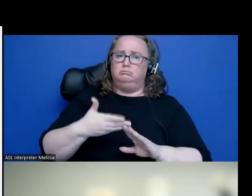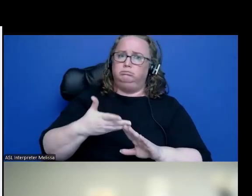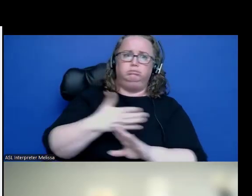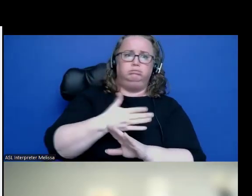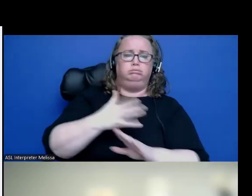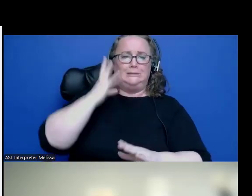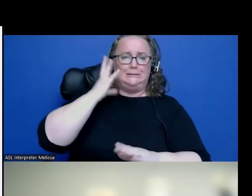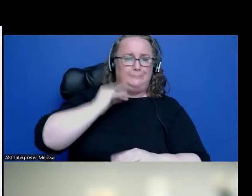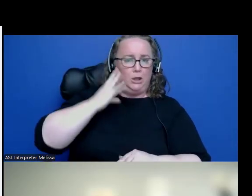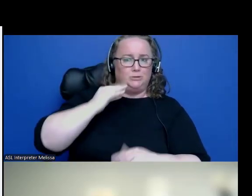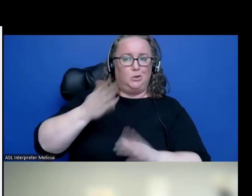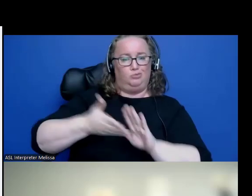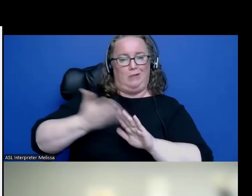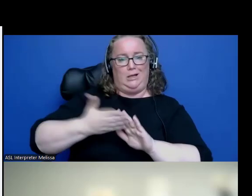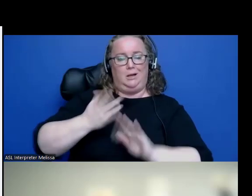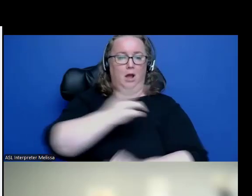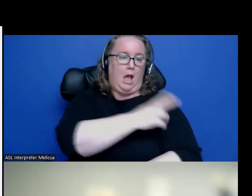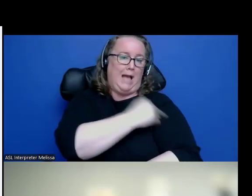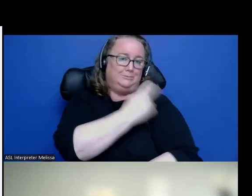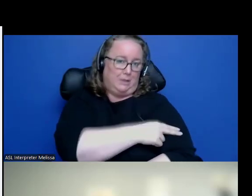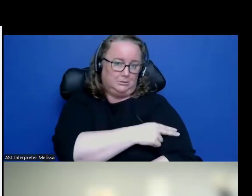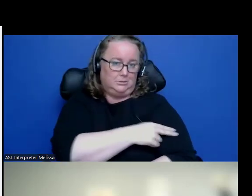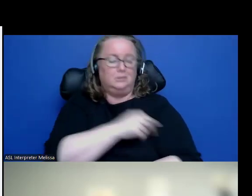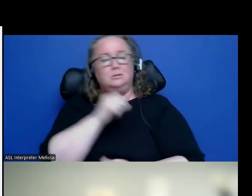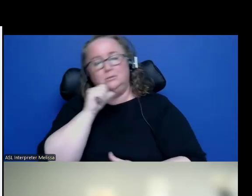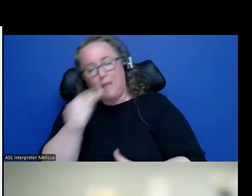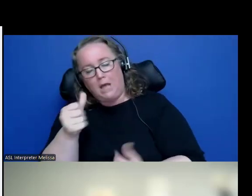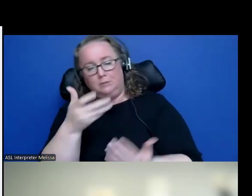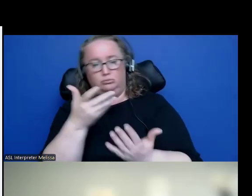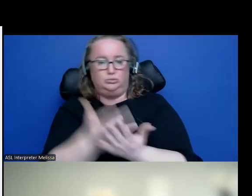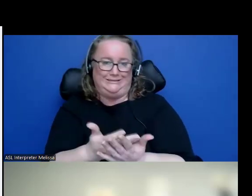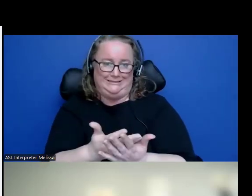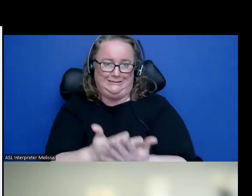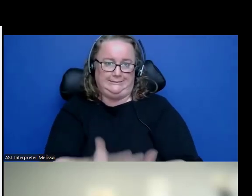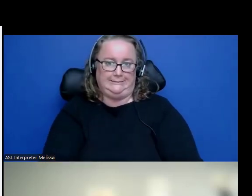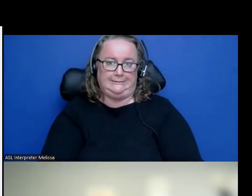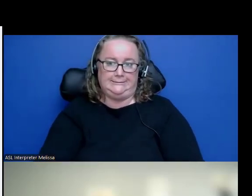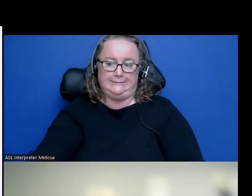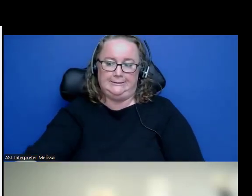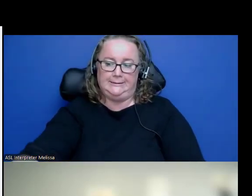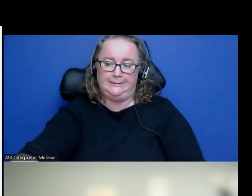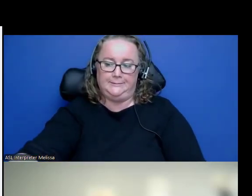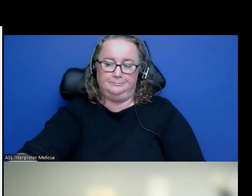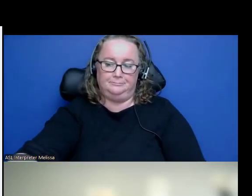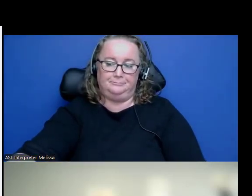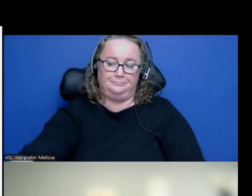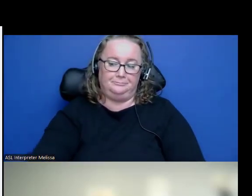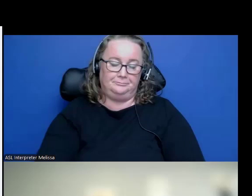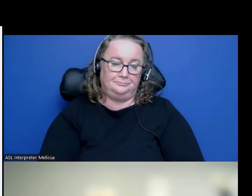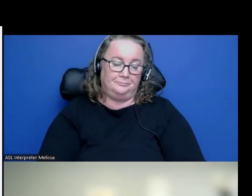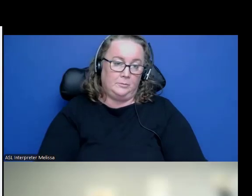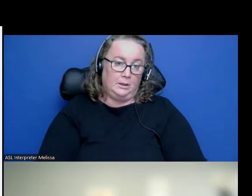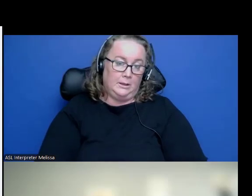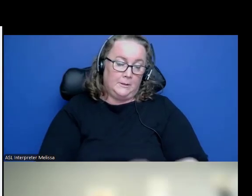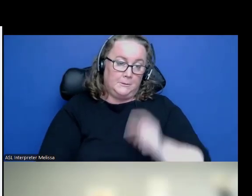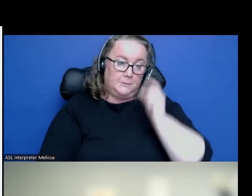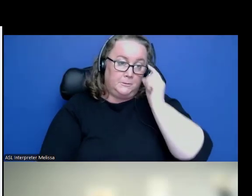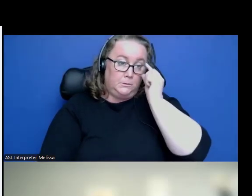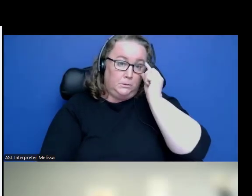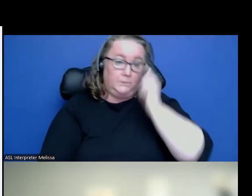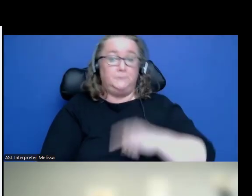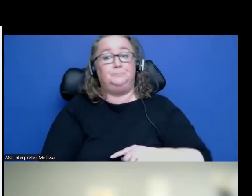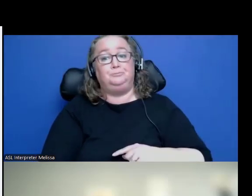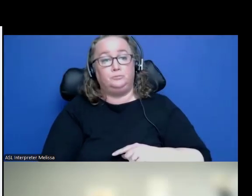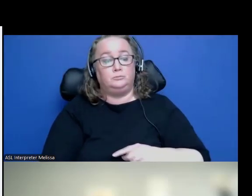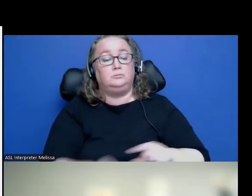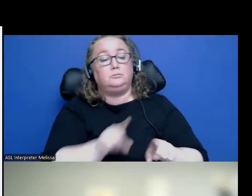running hospitals, not prisons masquerading as hospitals. In